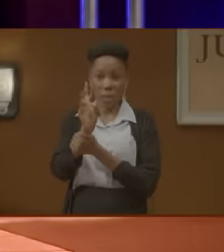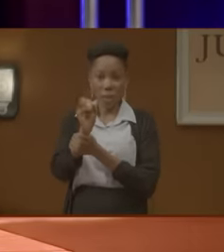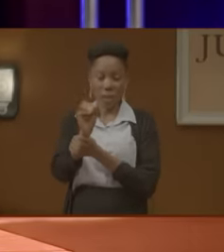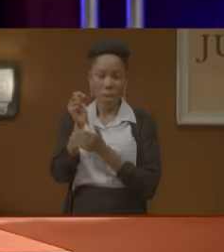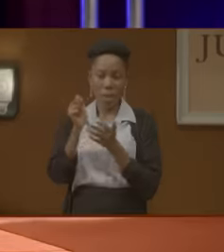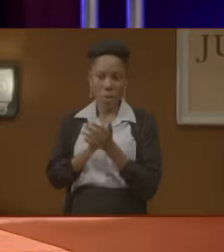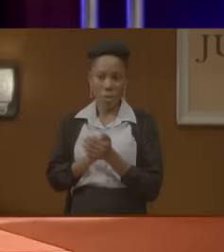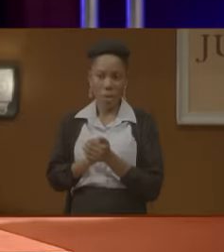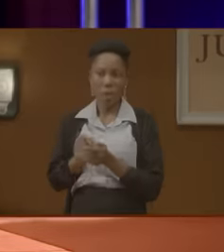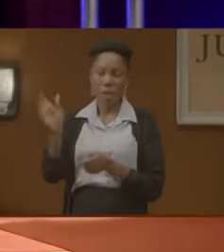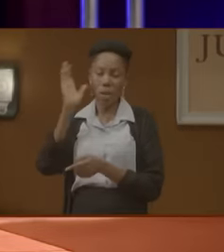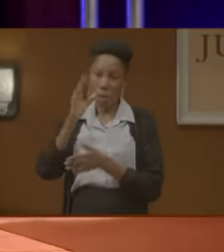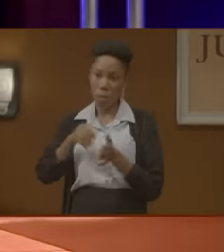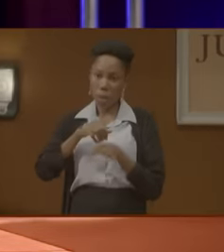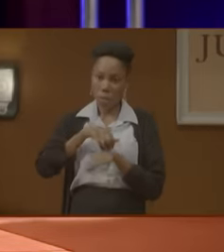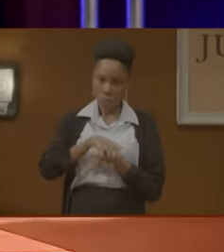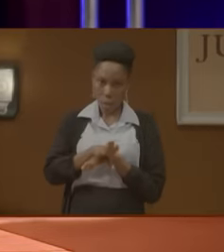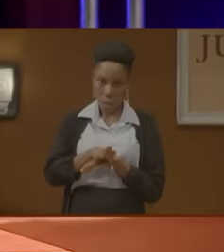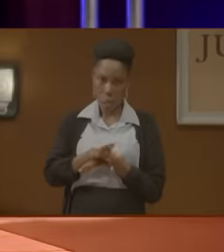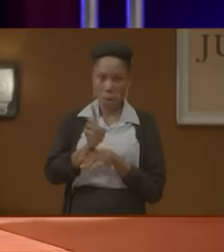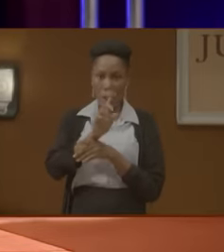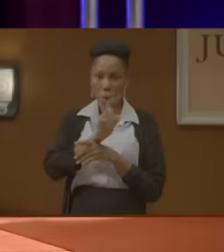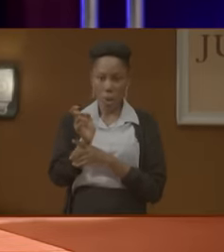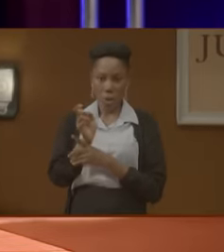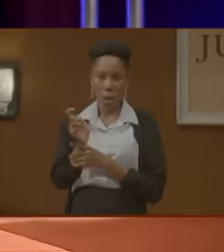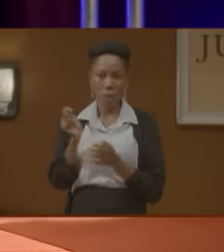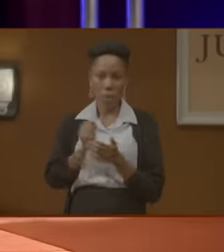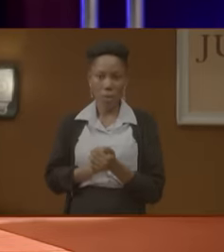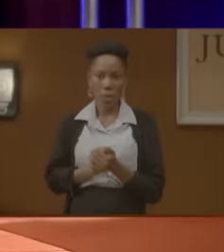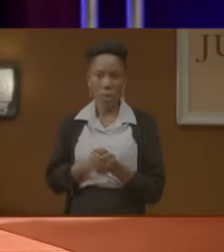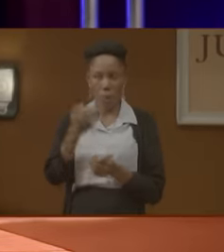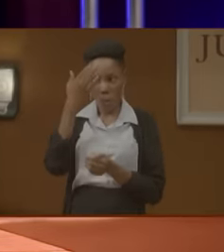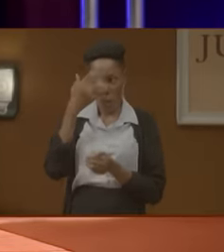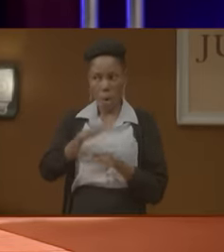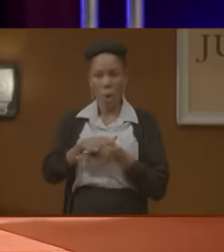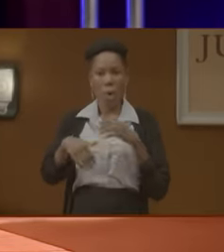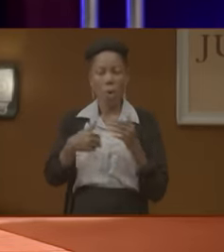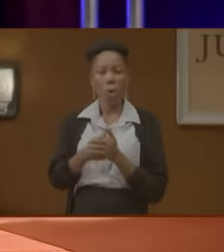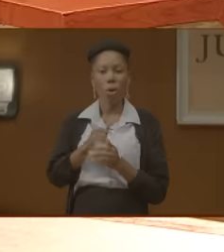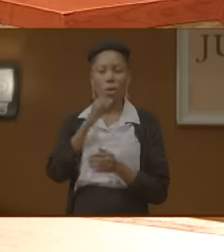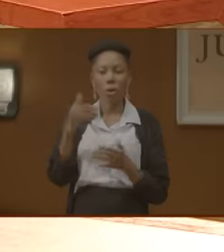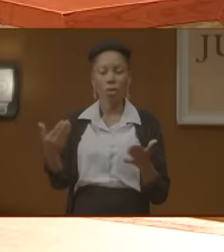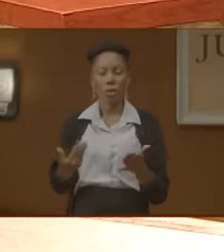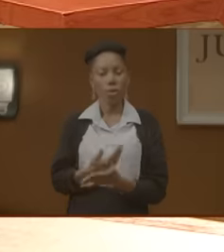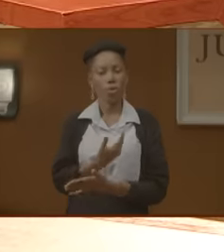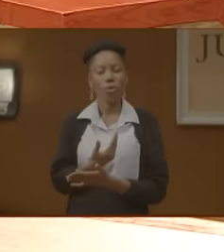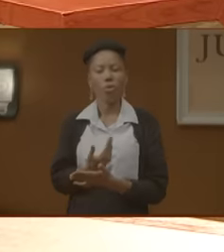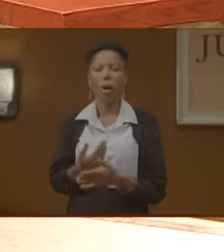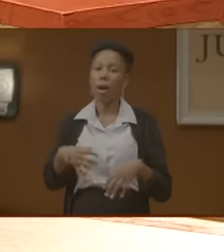this week. By the end of the month, I'll offset the bill since they are all in entrance classes and Y